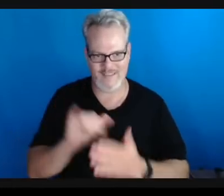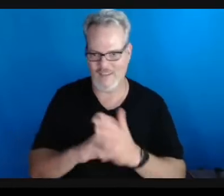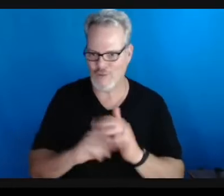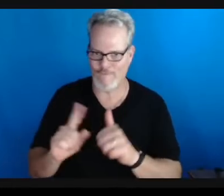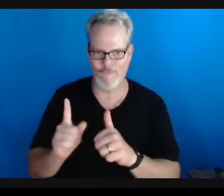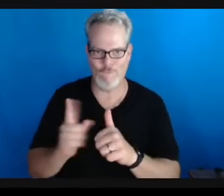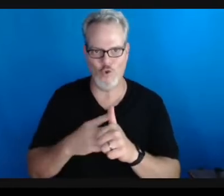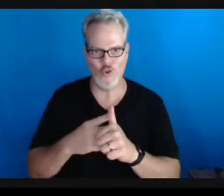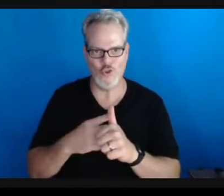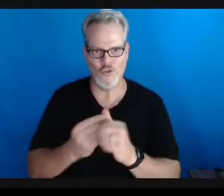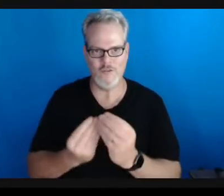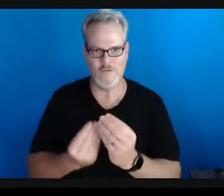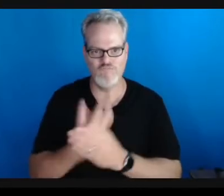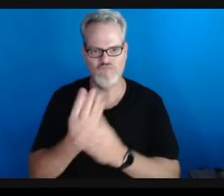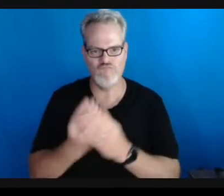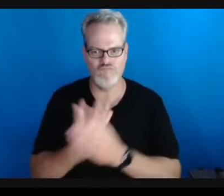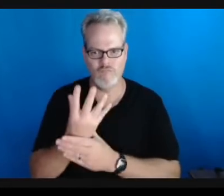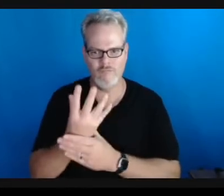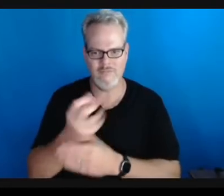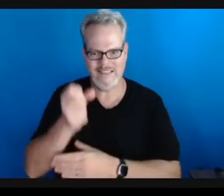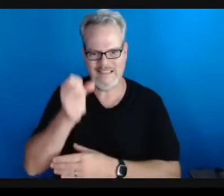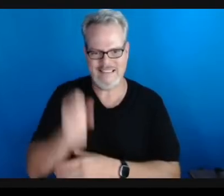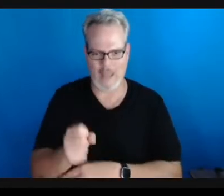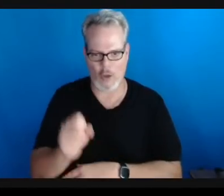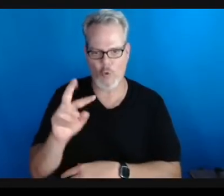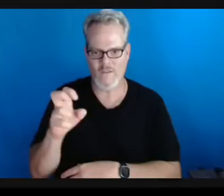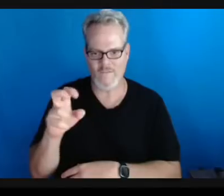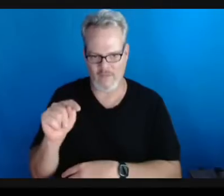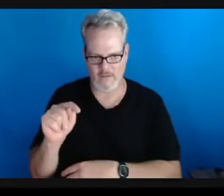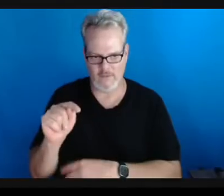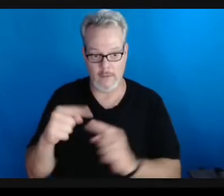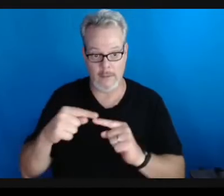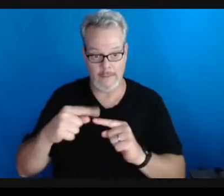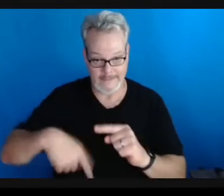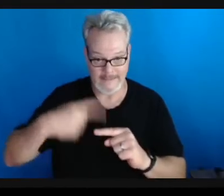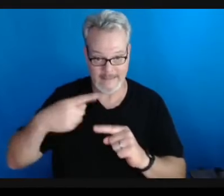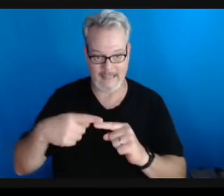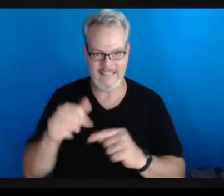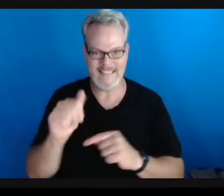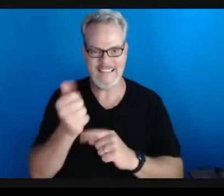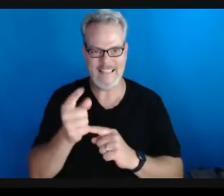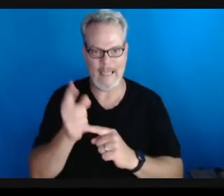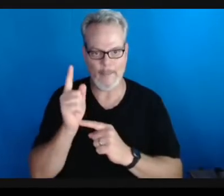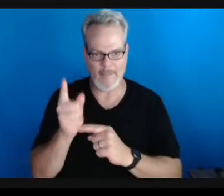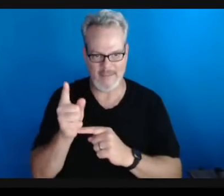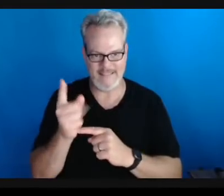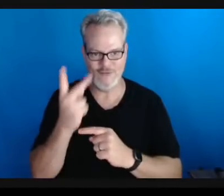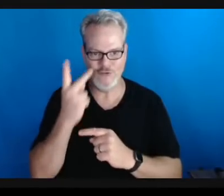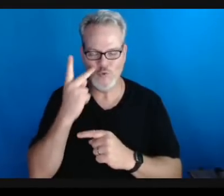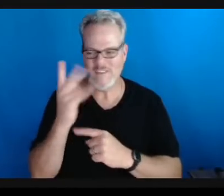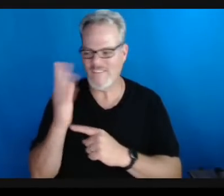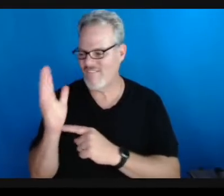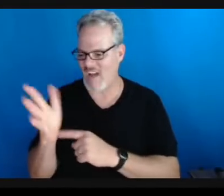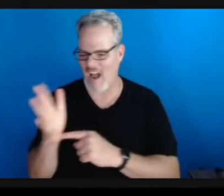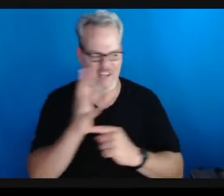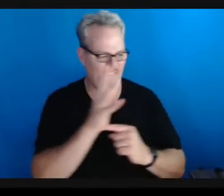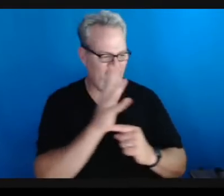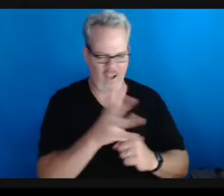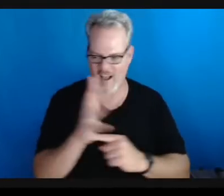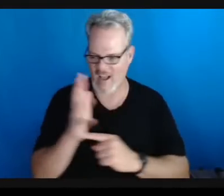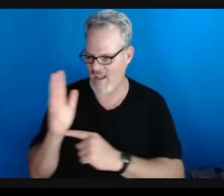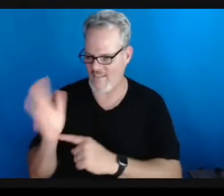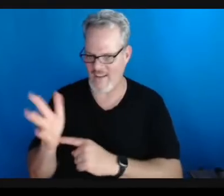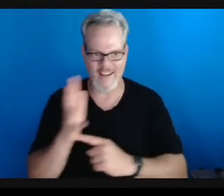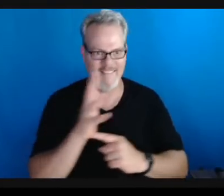vent, 10-minute cycles. So 5 minutes apart images here showing more constant from the